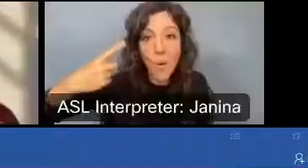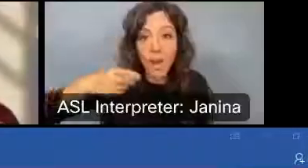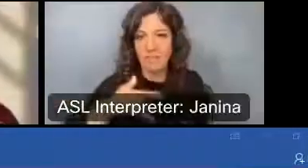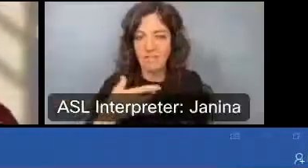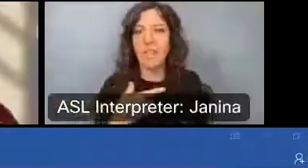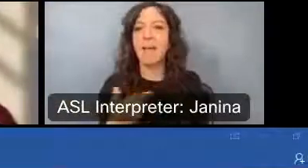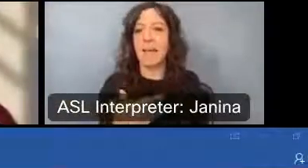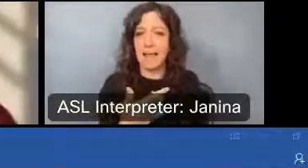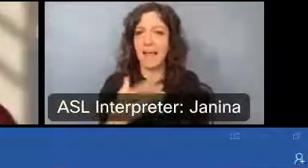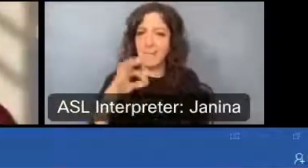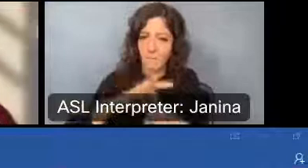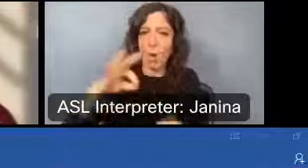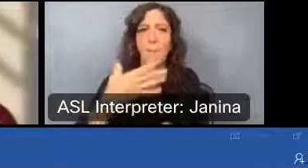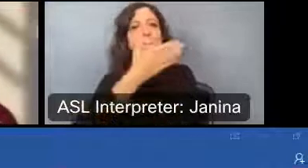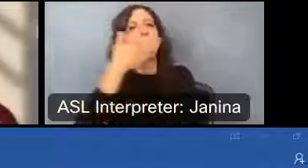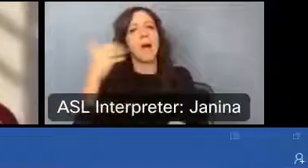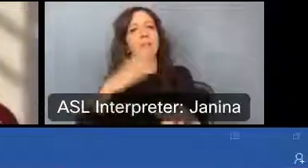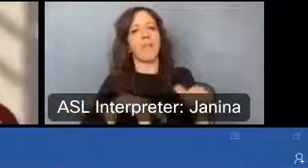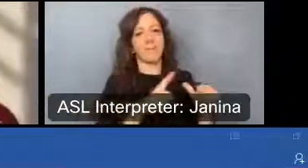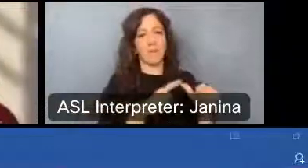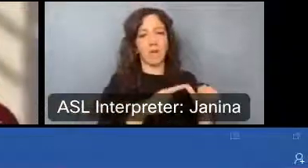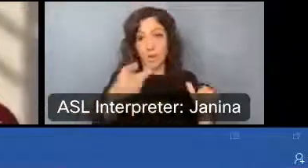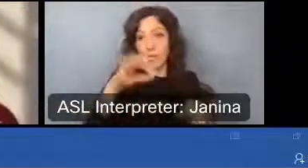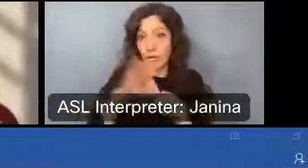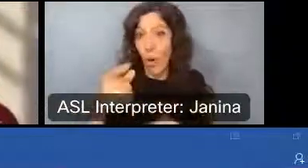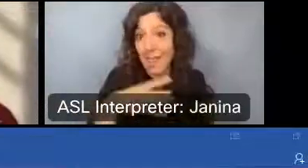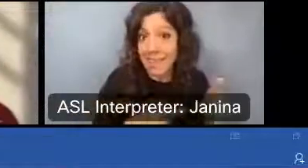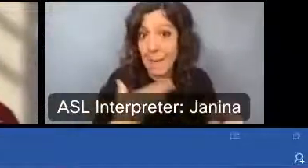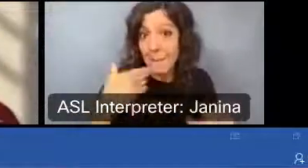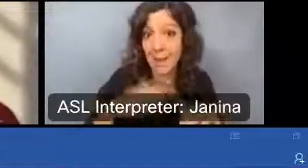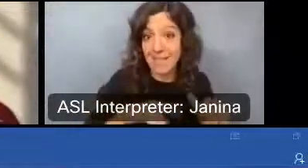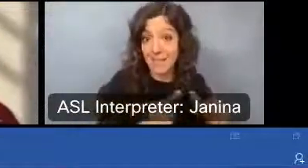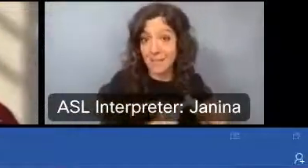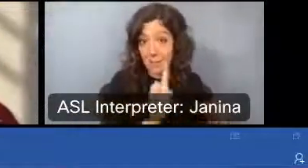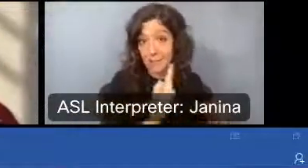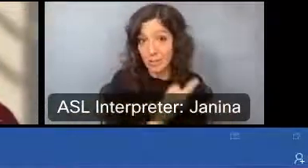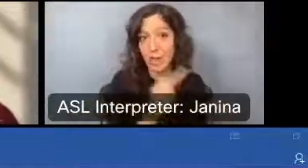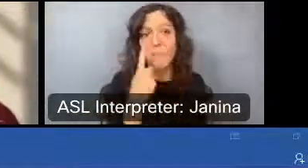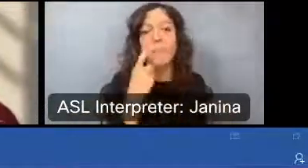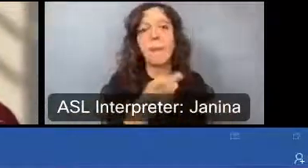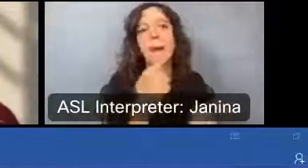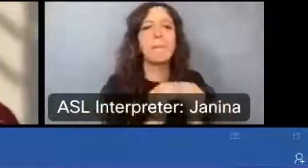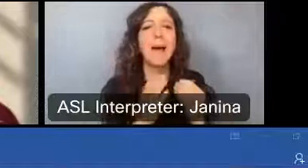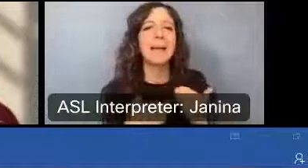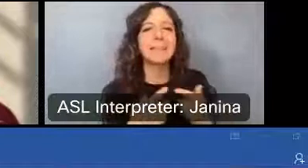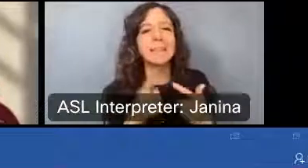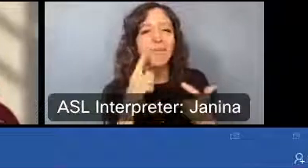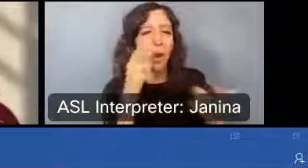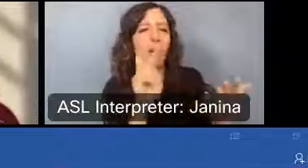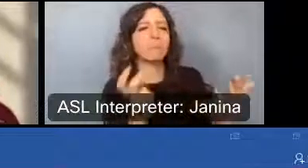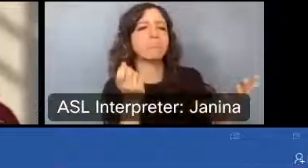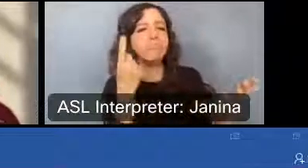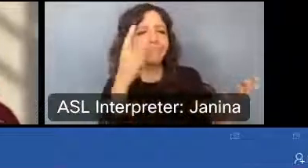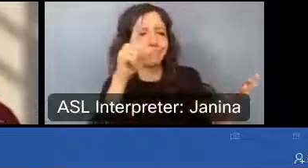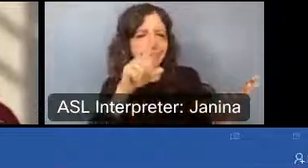than the initial one that I sent you, because this is a little bit easier to, I think, to follow, and it looks more